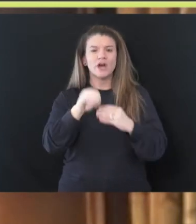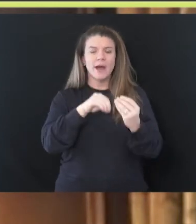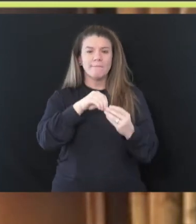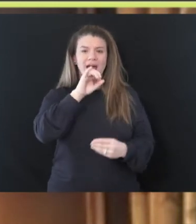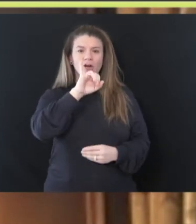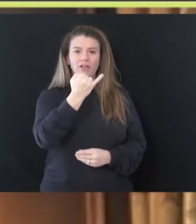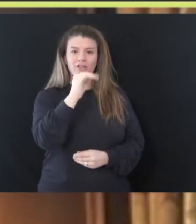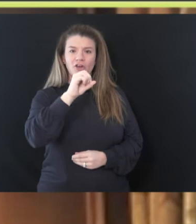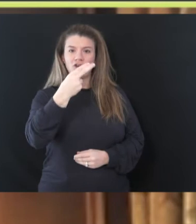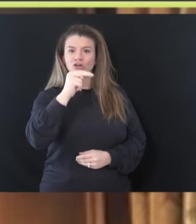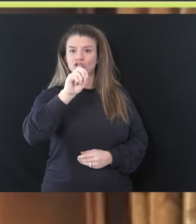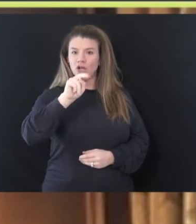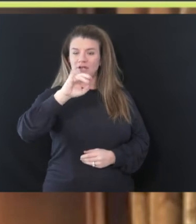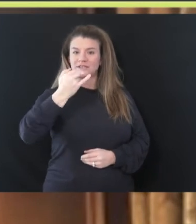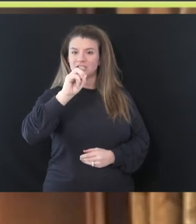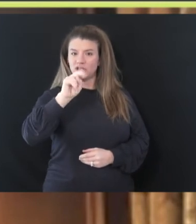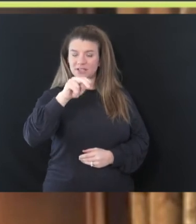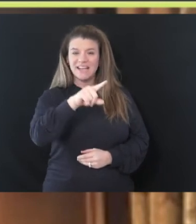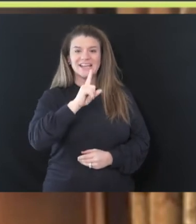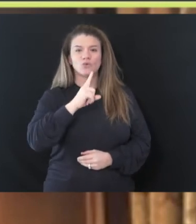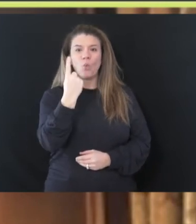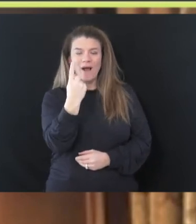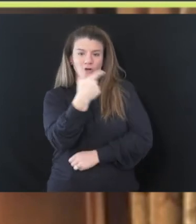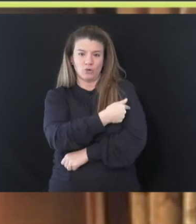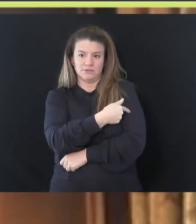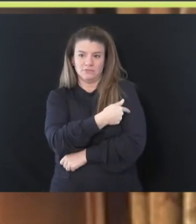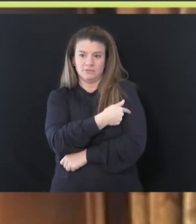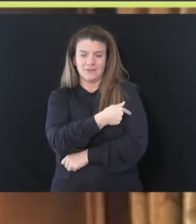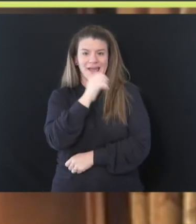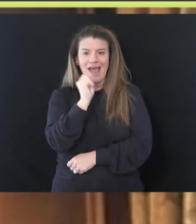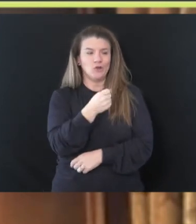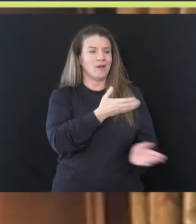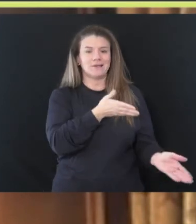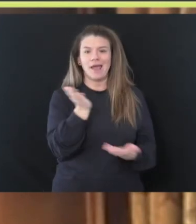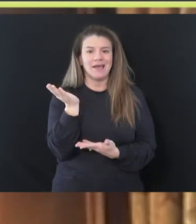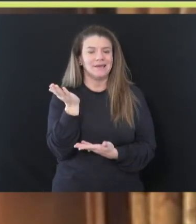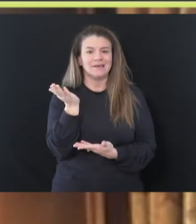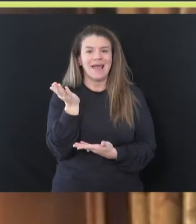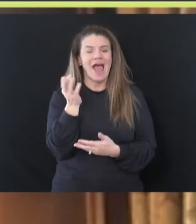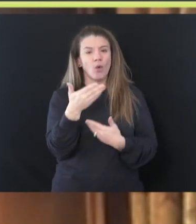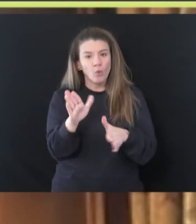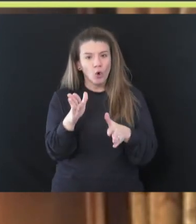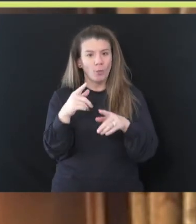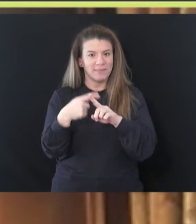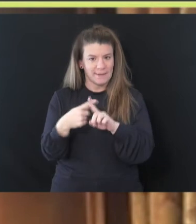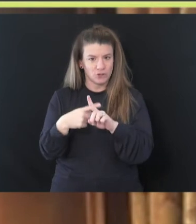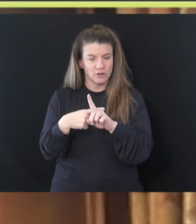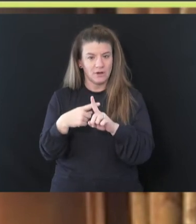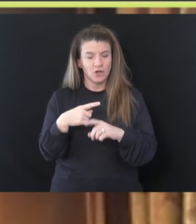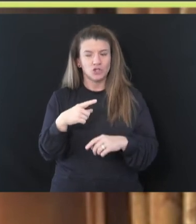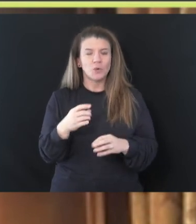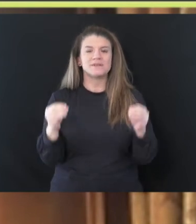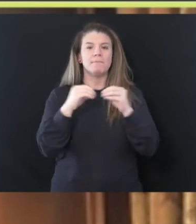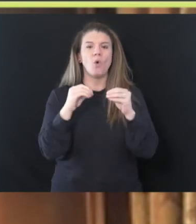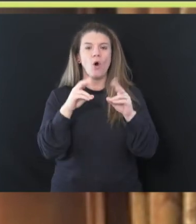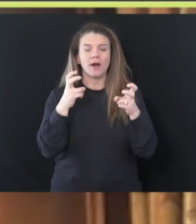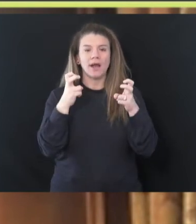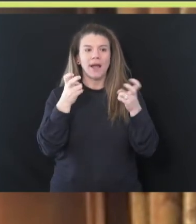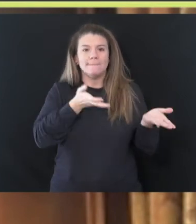vaccine is it's a single dose and it can be transported at room temperature. So it is much more mobile than